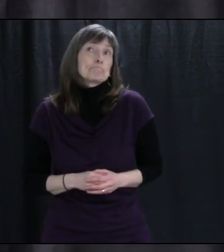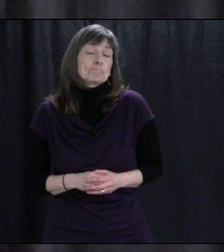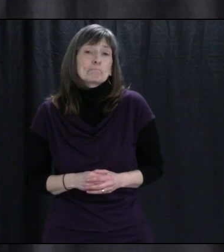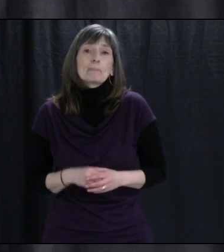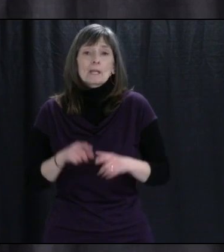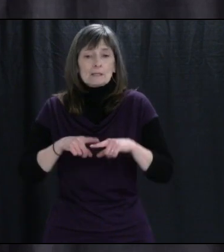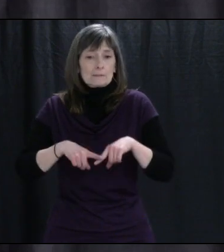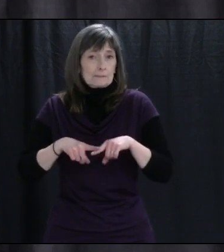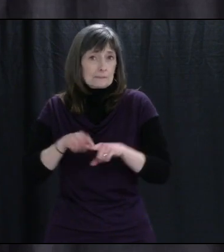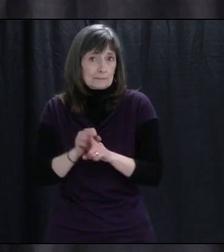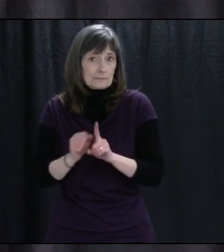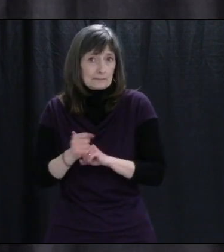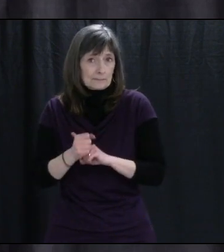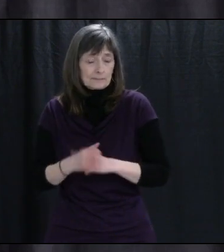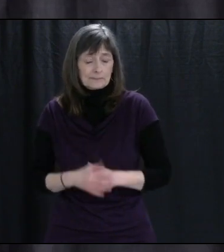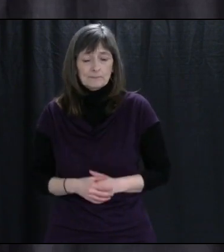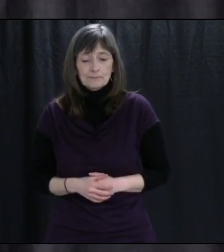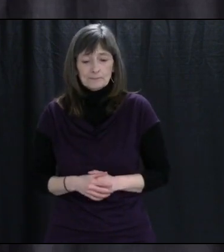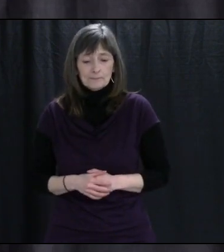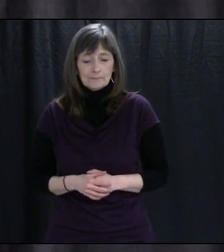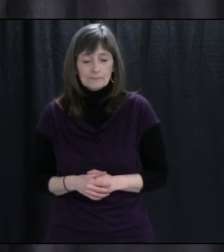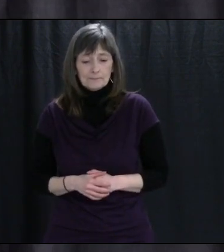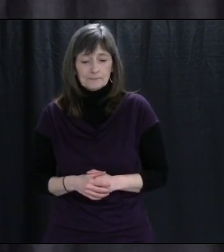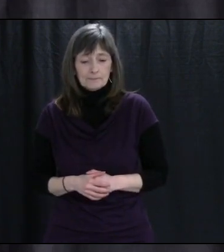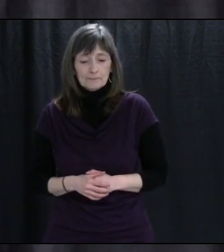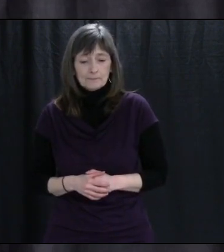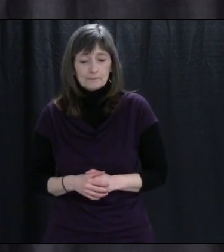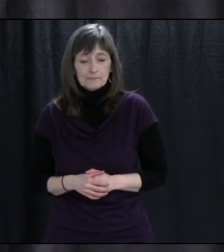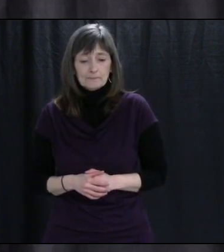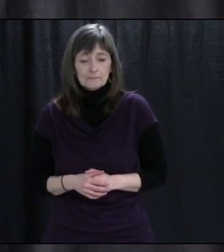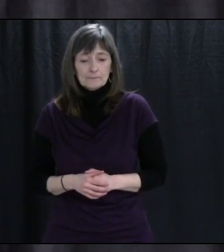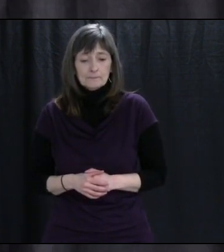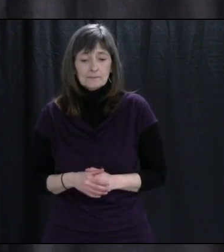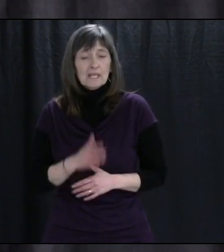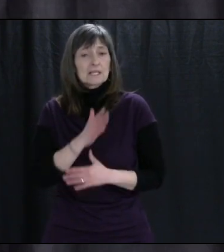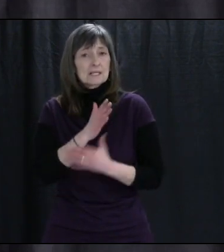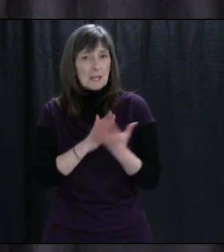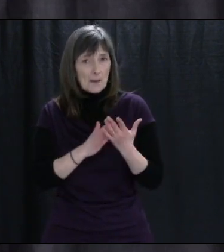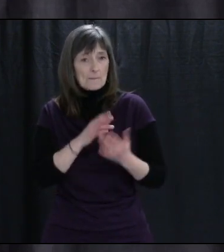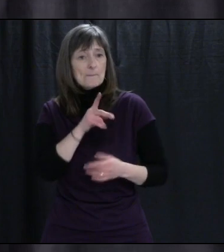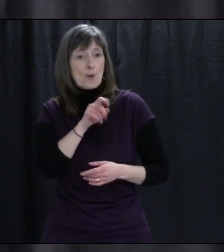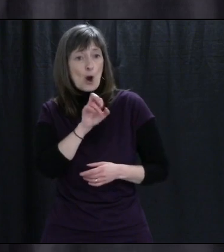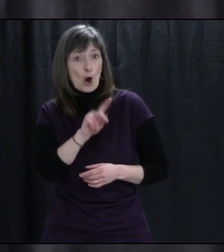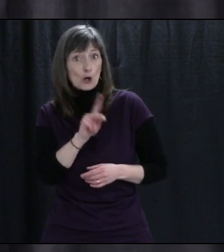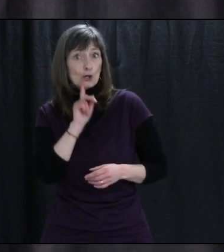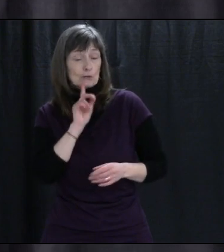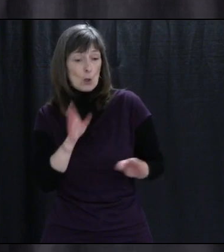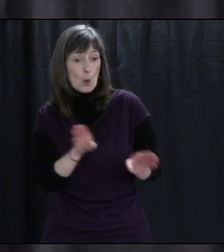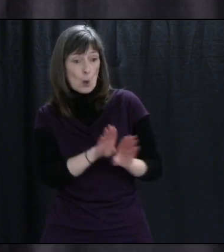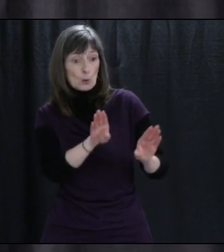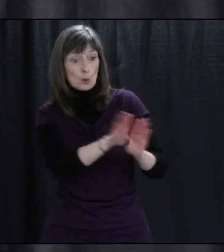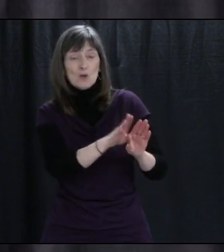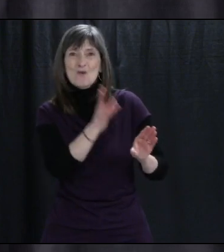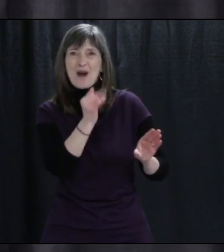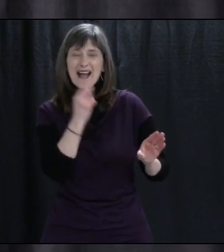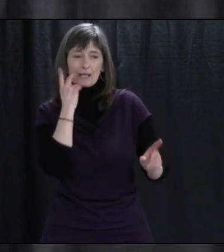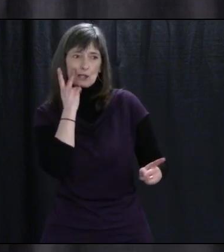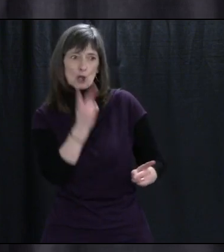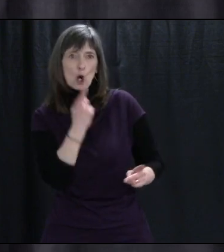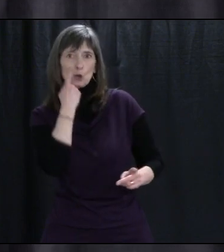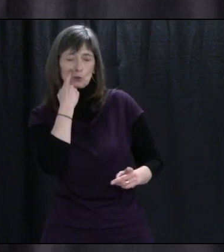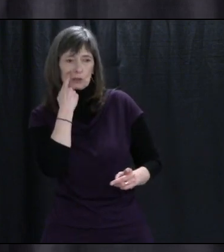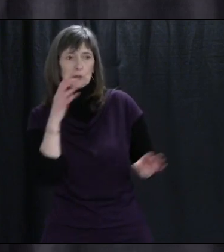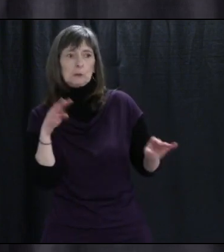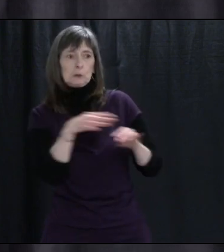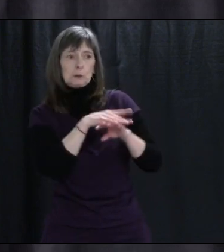think for some of the jurisdictions that shut down parks, they felt that people were crowding together while they